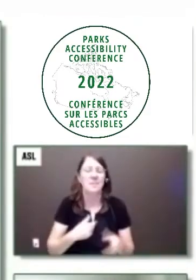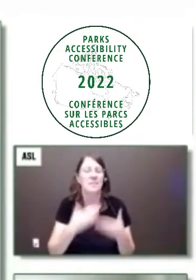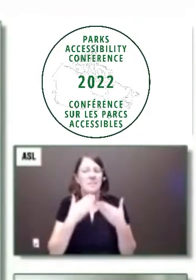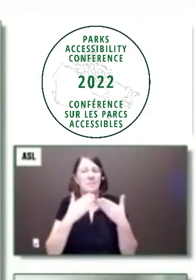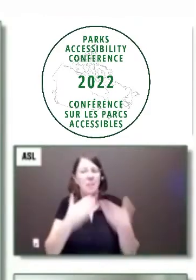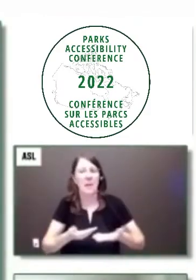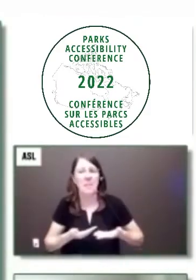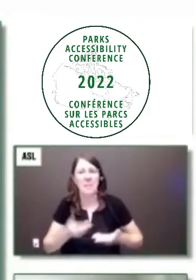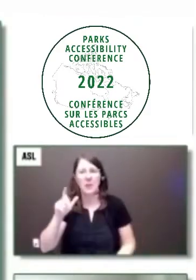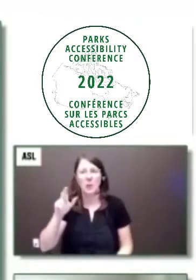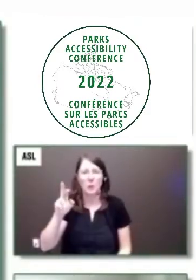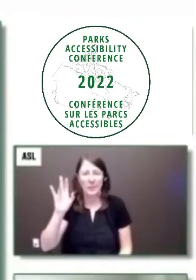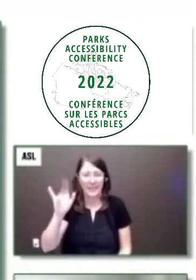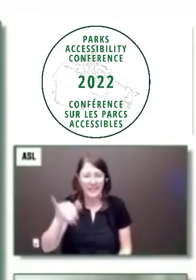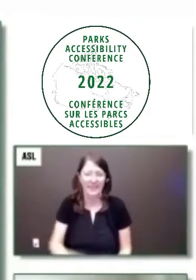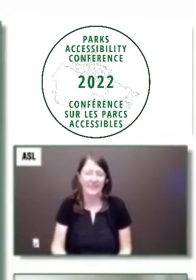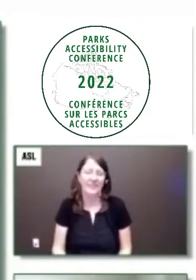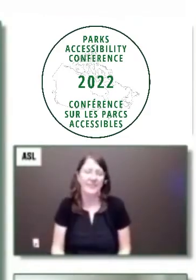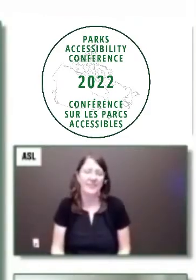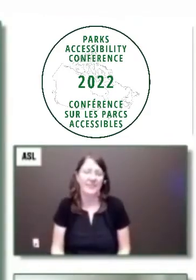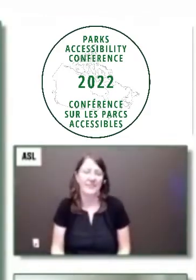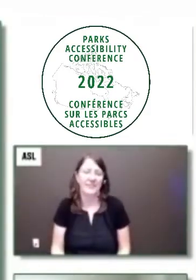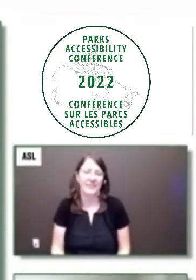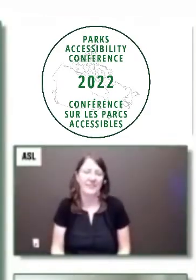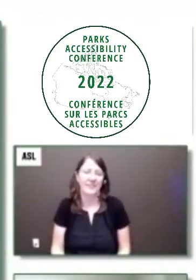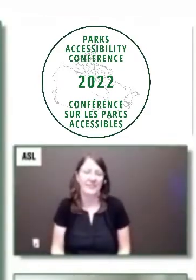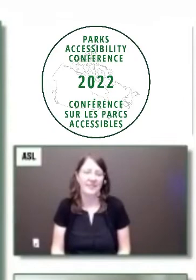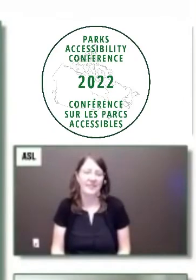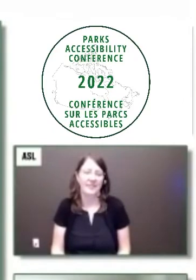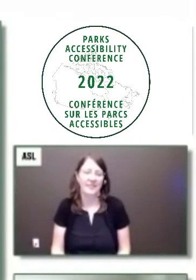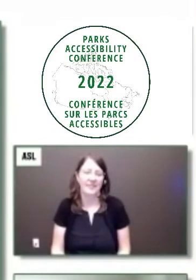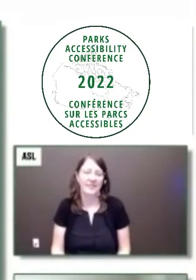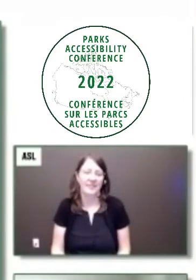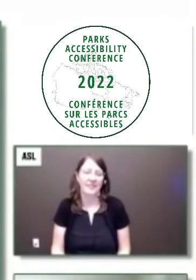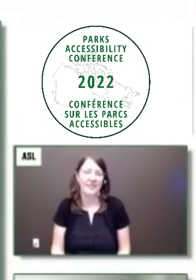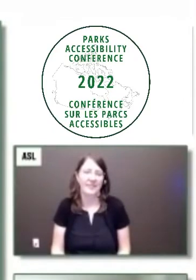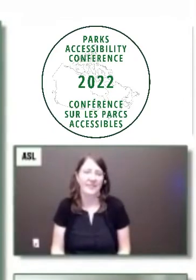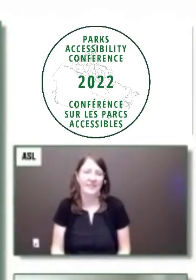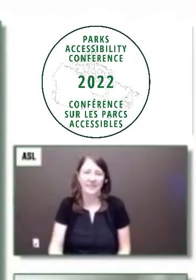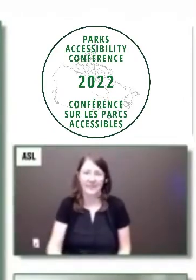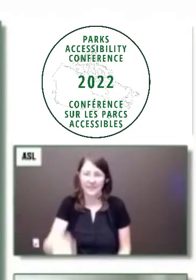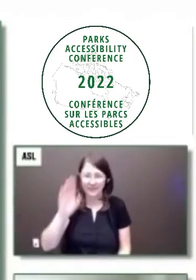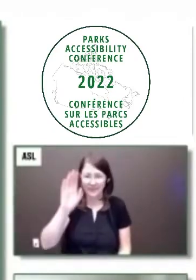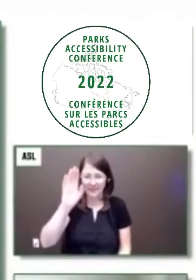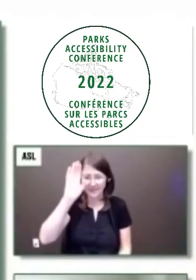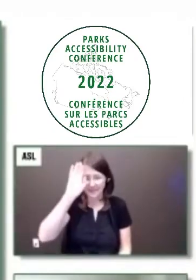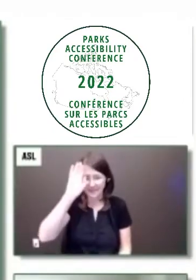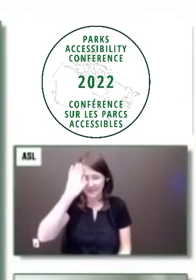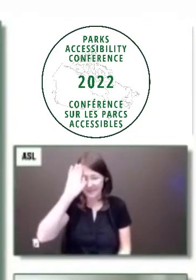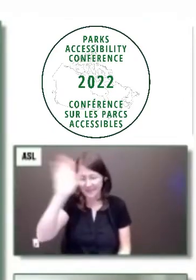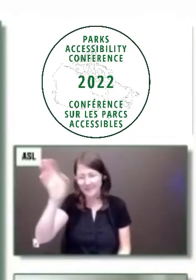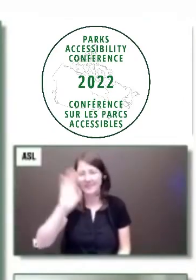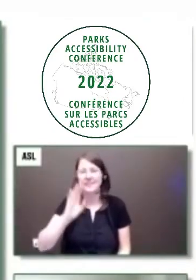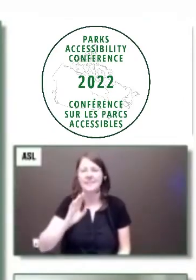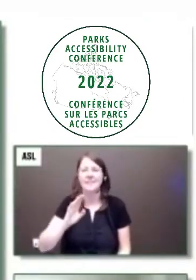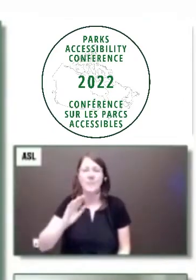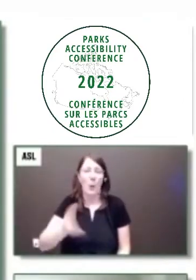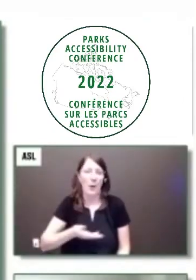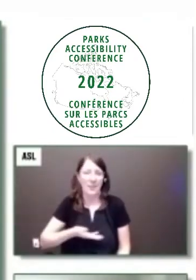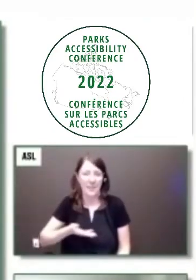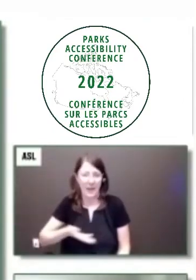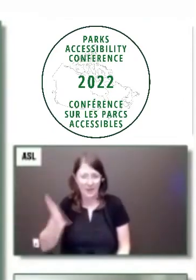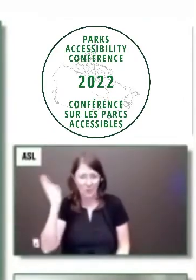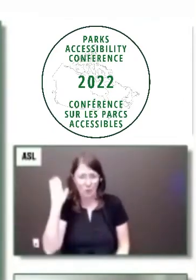Hi, everyone, and welcome to my presentation, Are Washrooms in Canada's National Parks Accessible? Let's